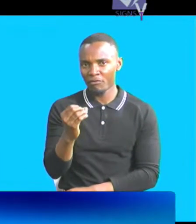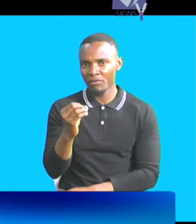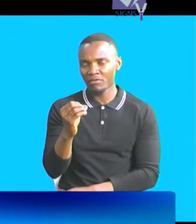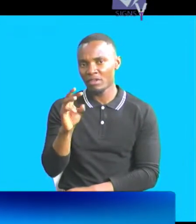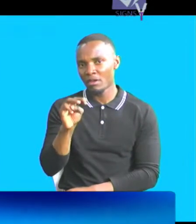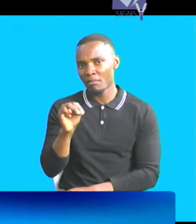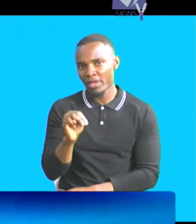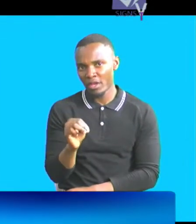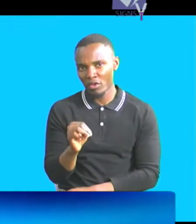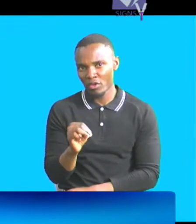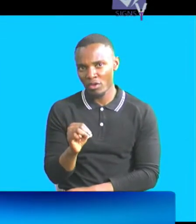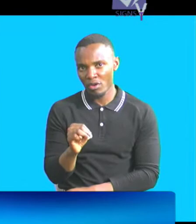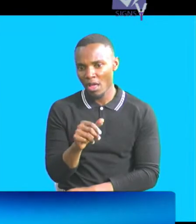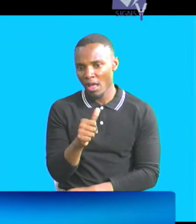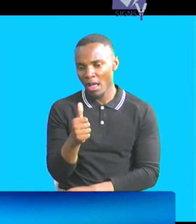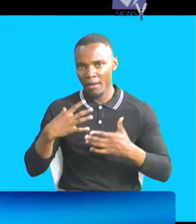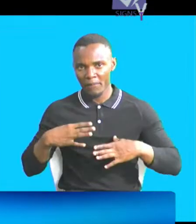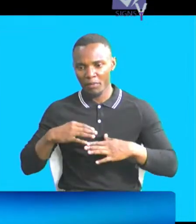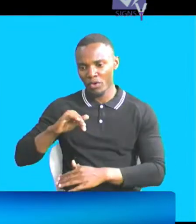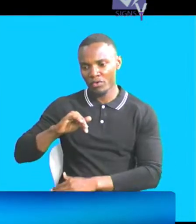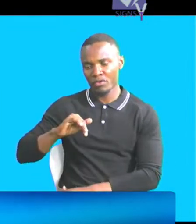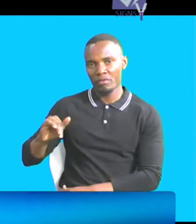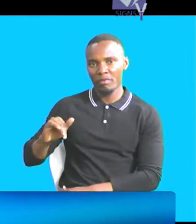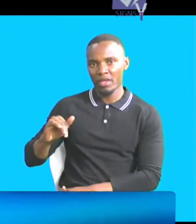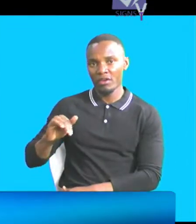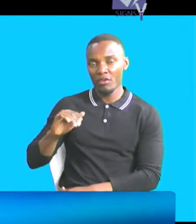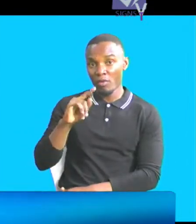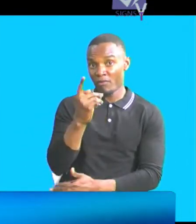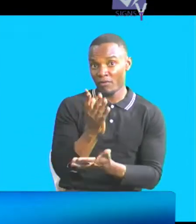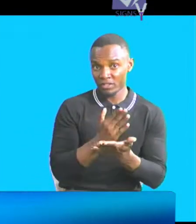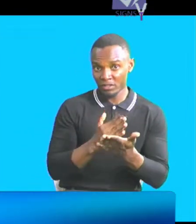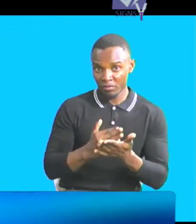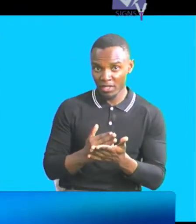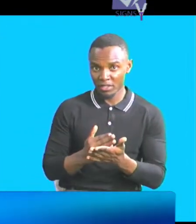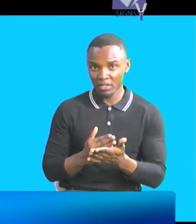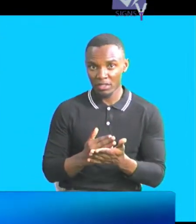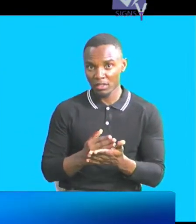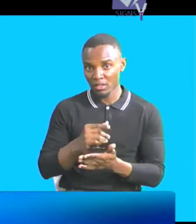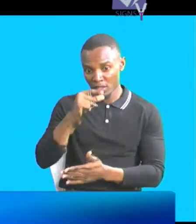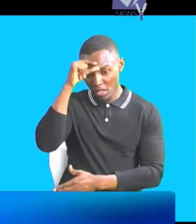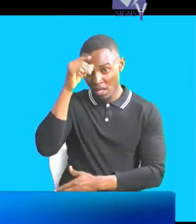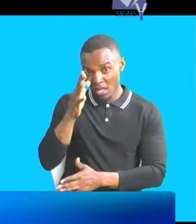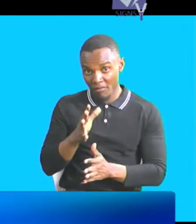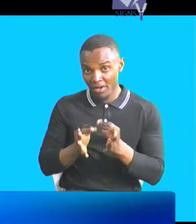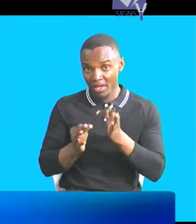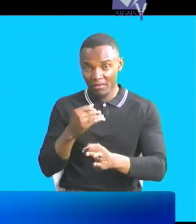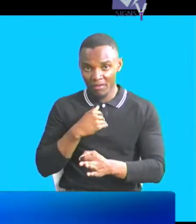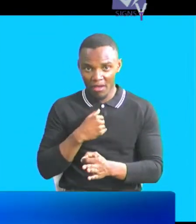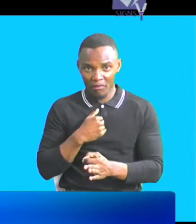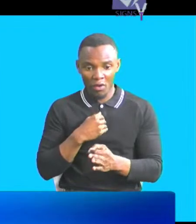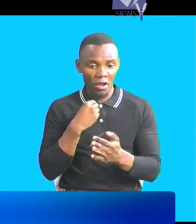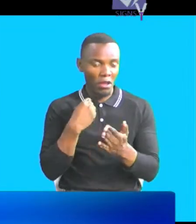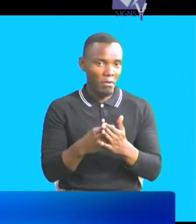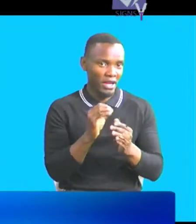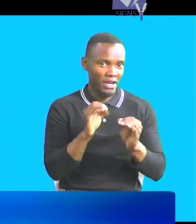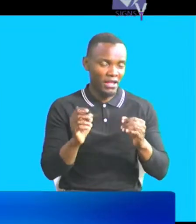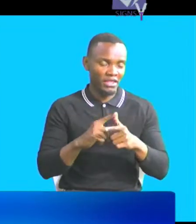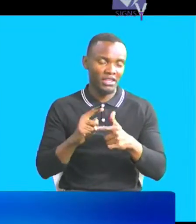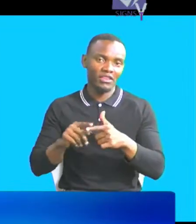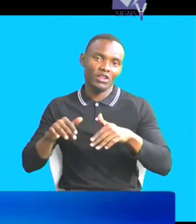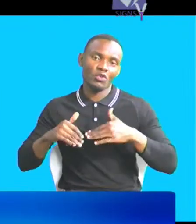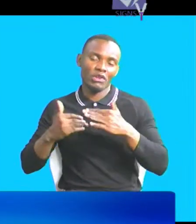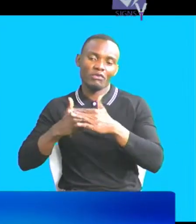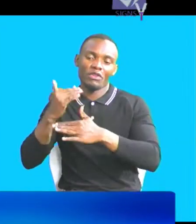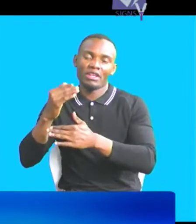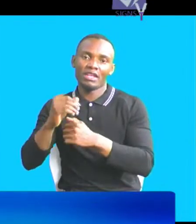wataachwa nyuma of the first phase. Governor, if you don't have 250 million, utakojea ile mwaka nyingine. We are